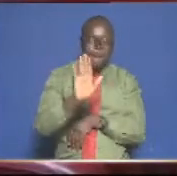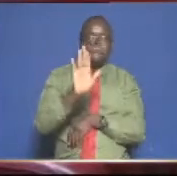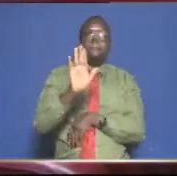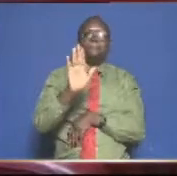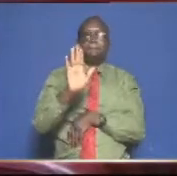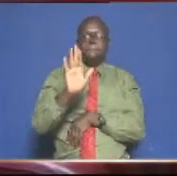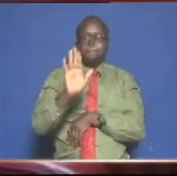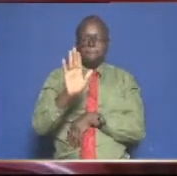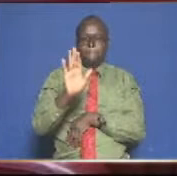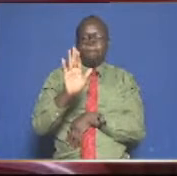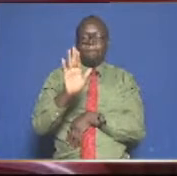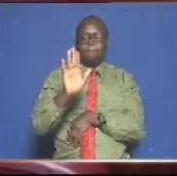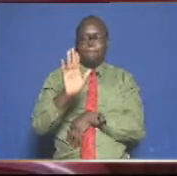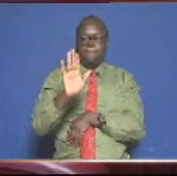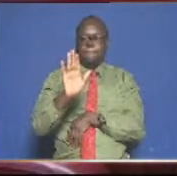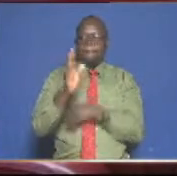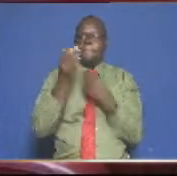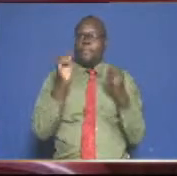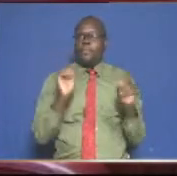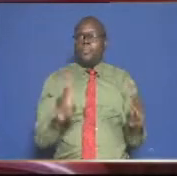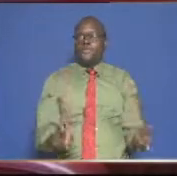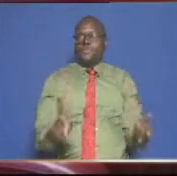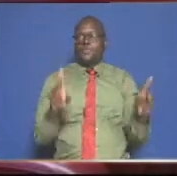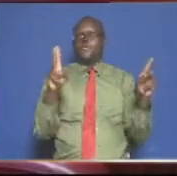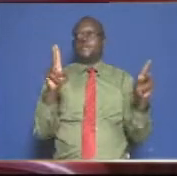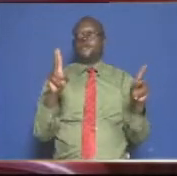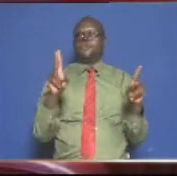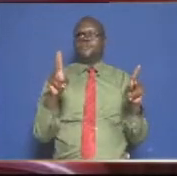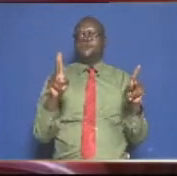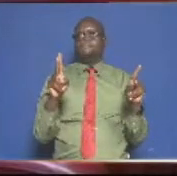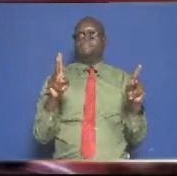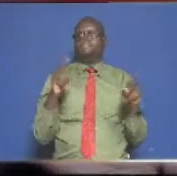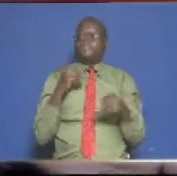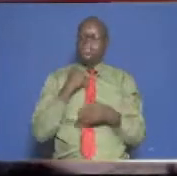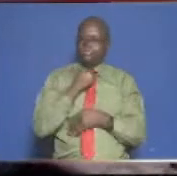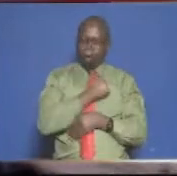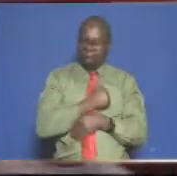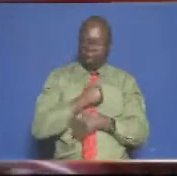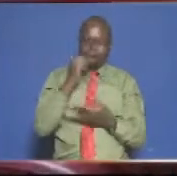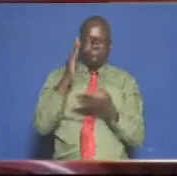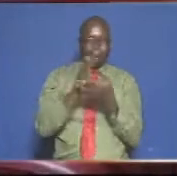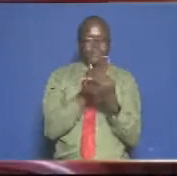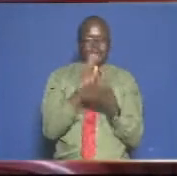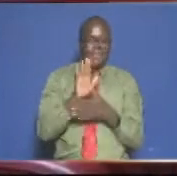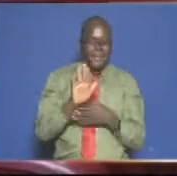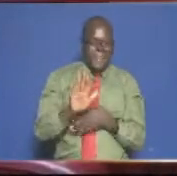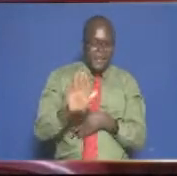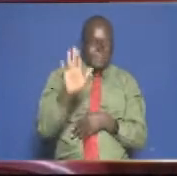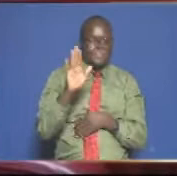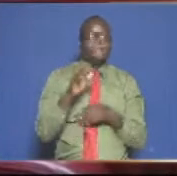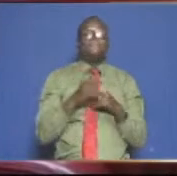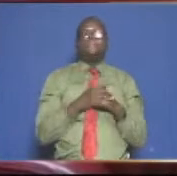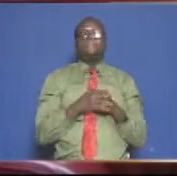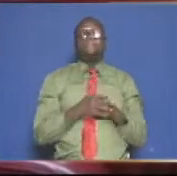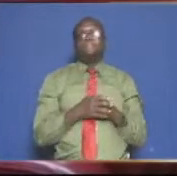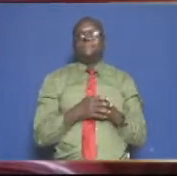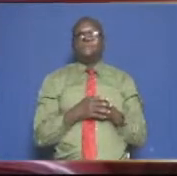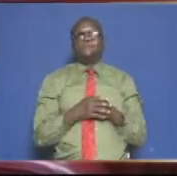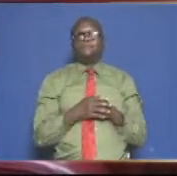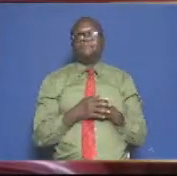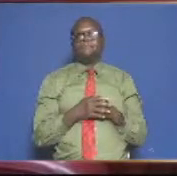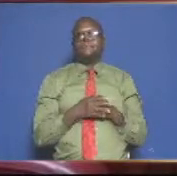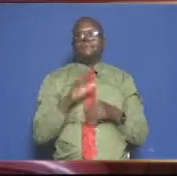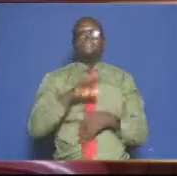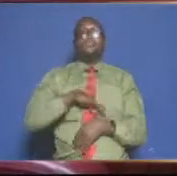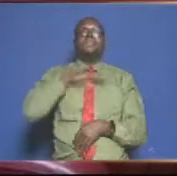will also want to have opportunity to condole and share in their grief of the